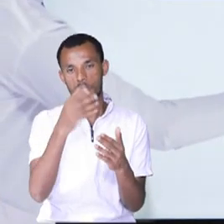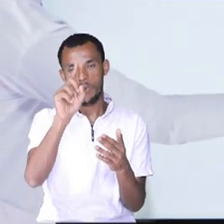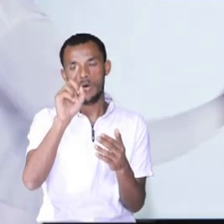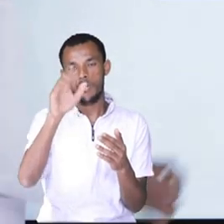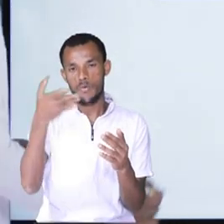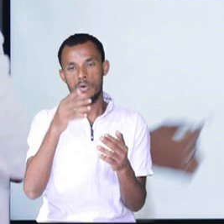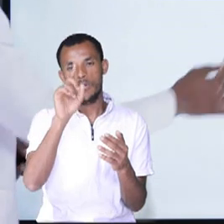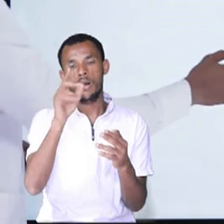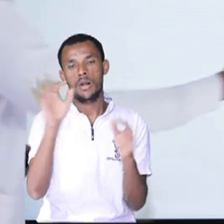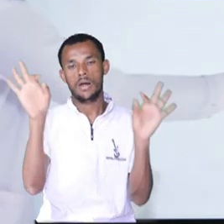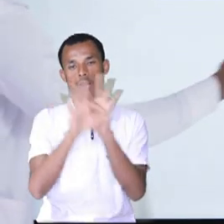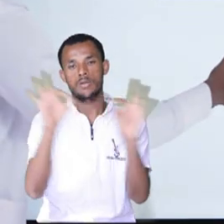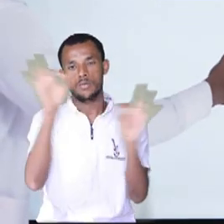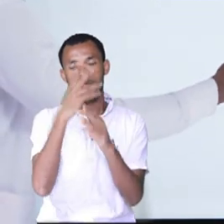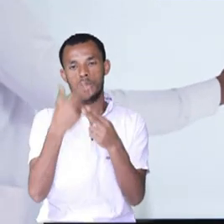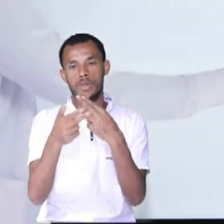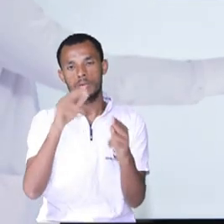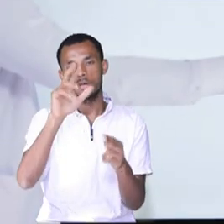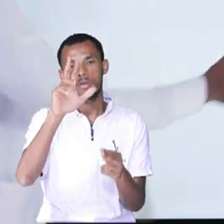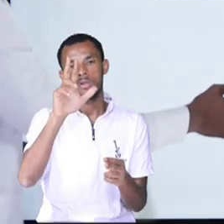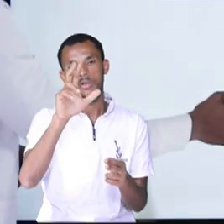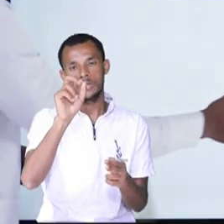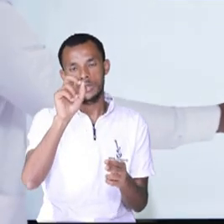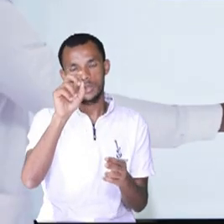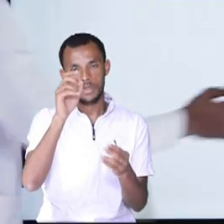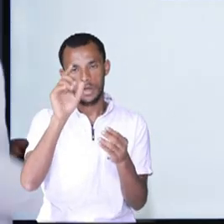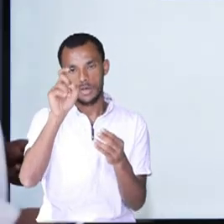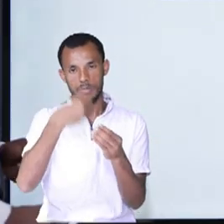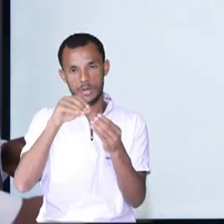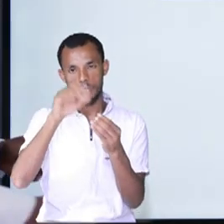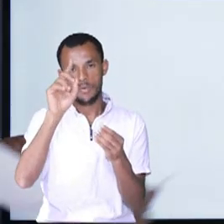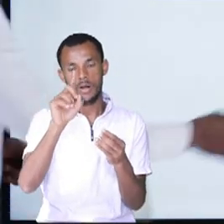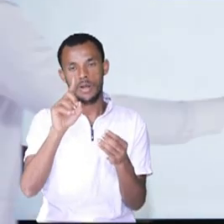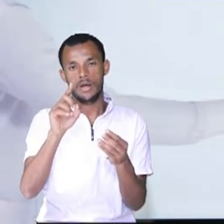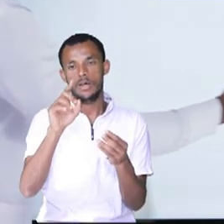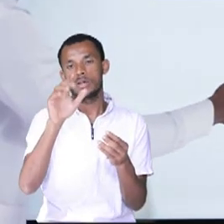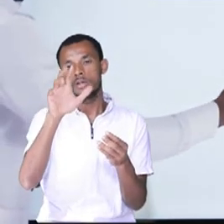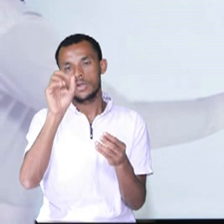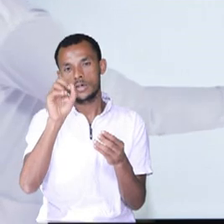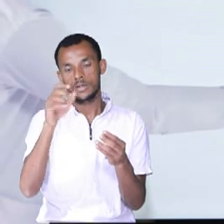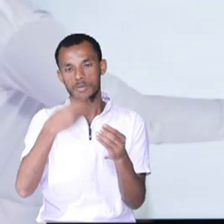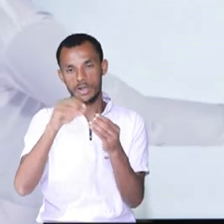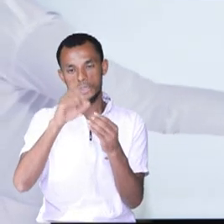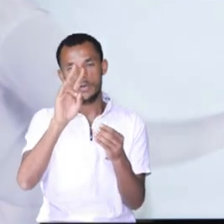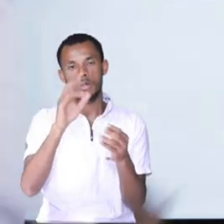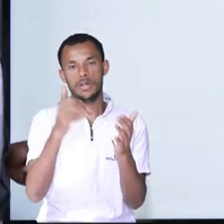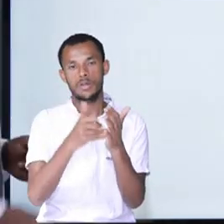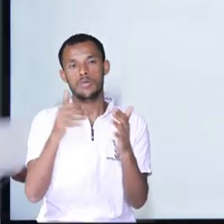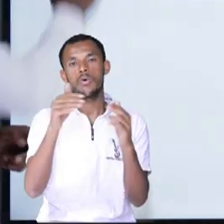then crisscross it. That means 1 times 3, 13x plus 1, 13x plus 7 is equal to 30